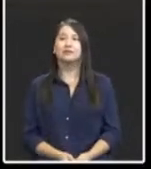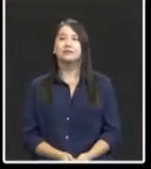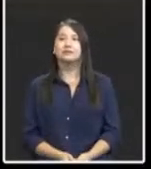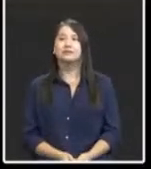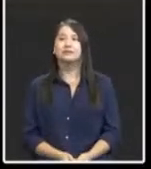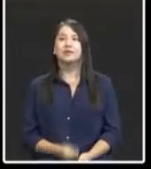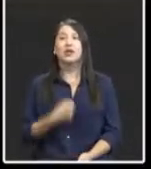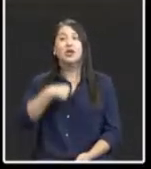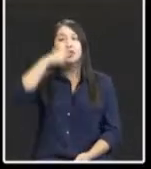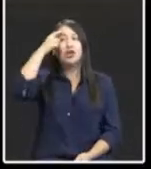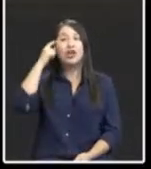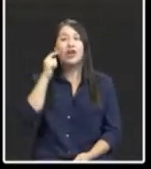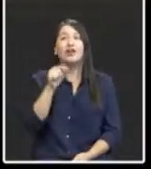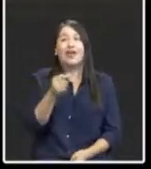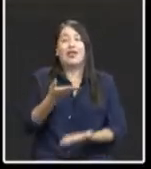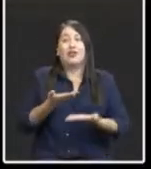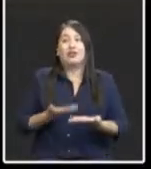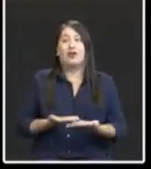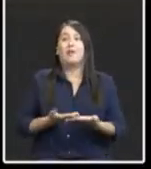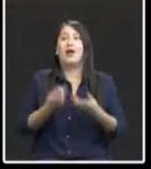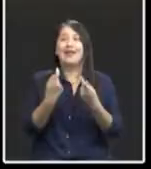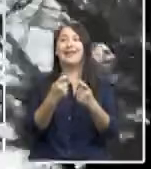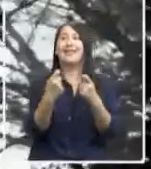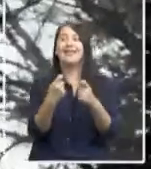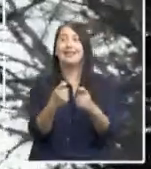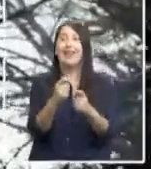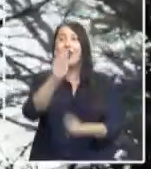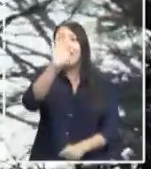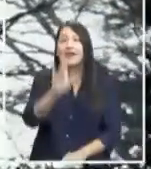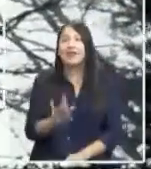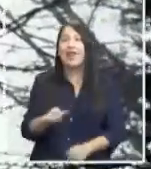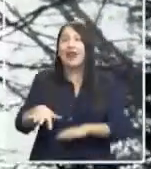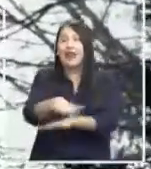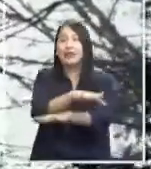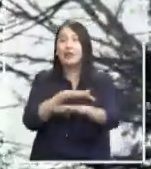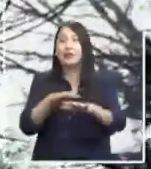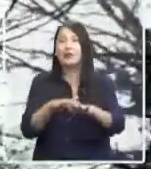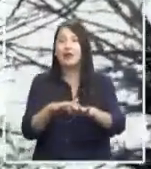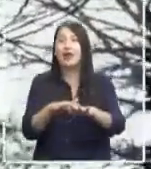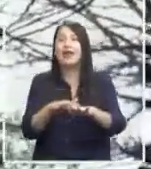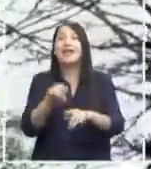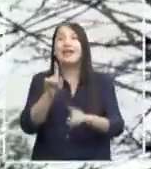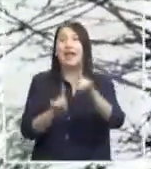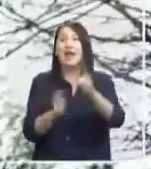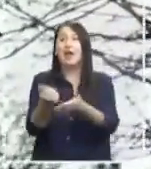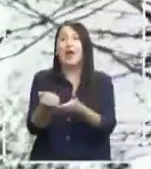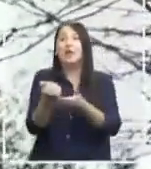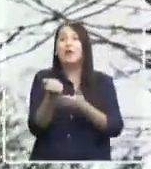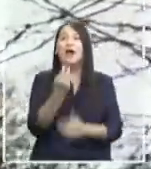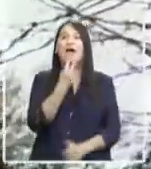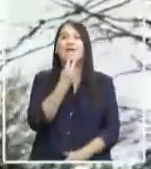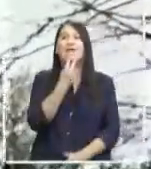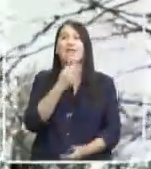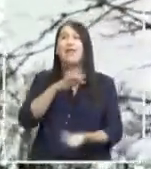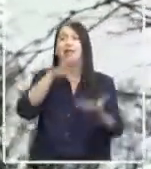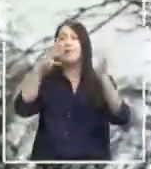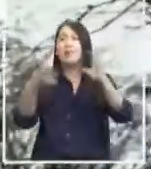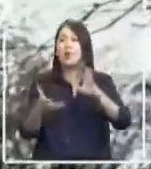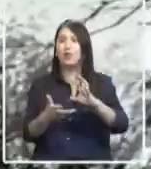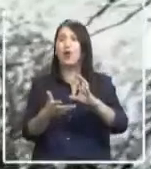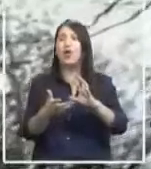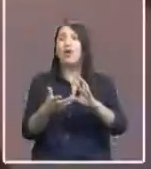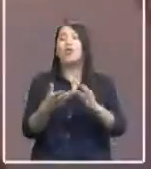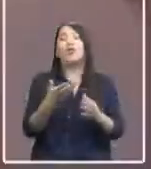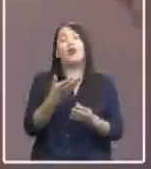I think what we're trying to describe is reality, and we're trying to describe something that allows us to live the world in a better